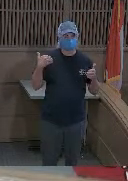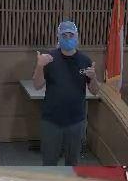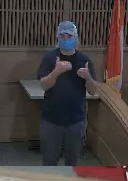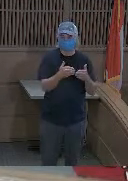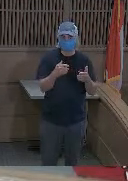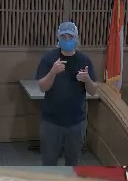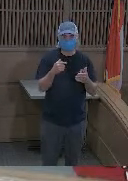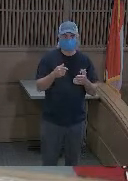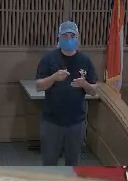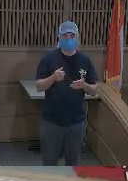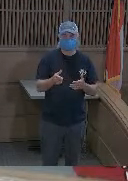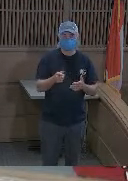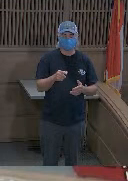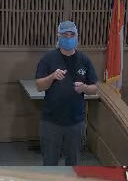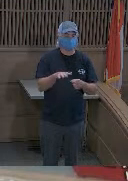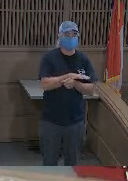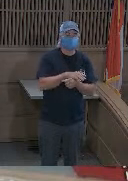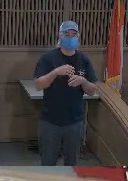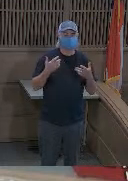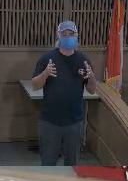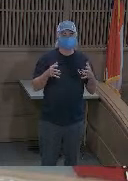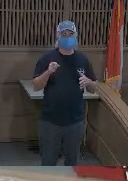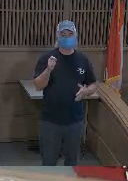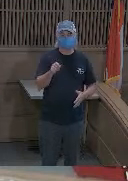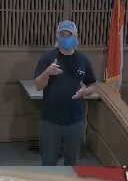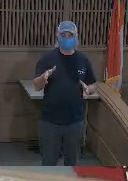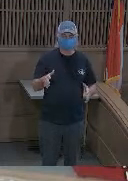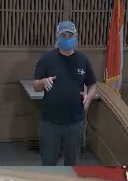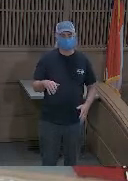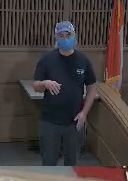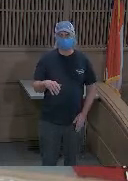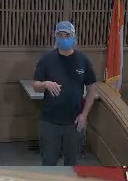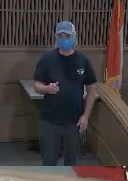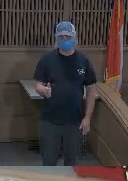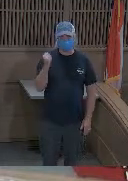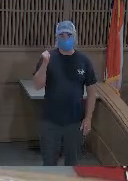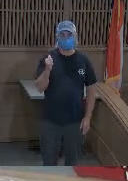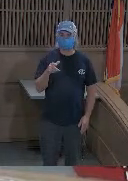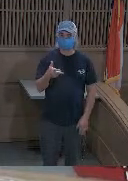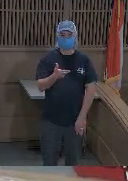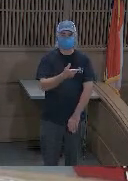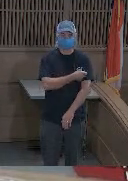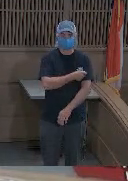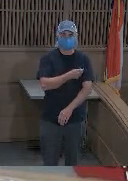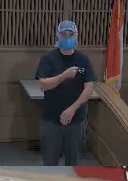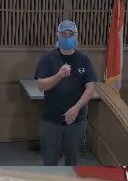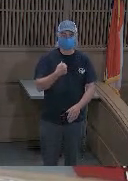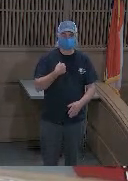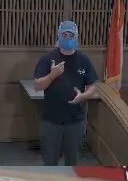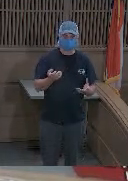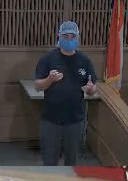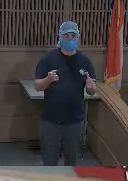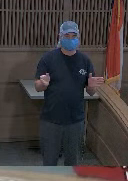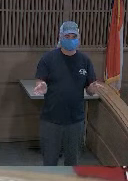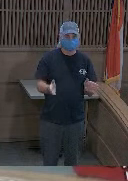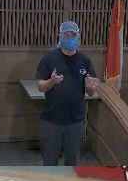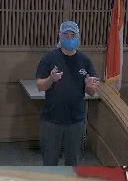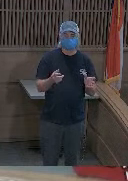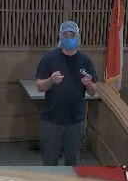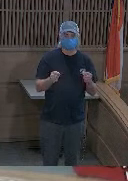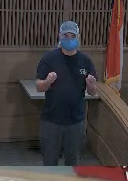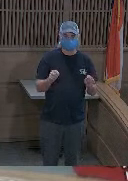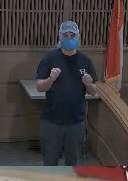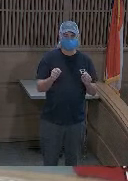bound and determined not to get vaccinated. We care about those people, and we want to encourage them to try to look at this with an open mind and to look